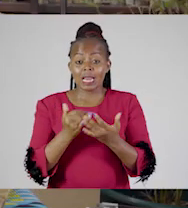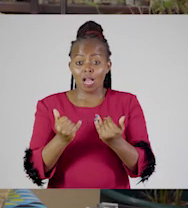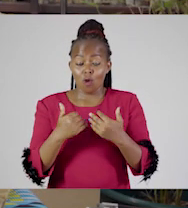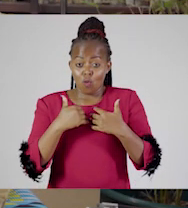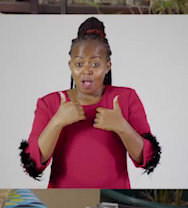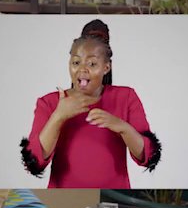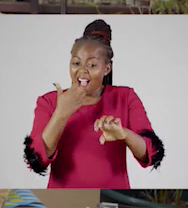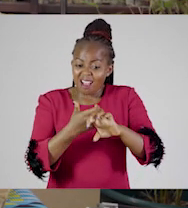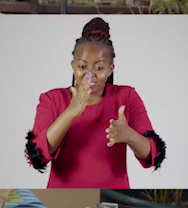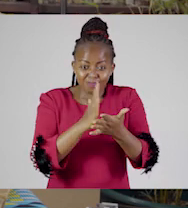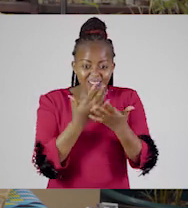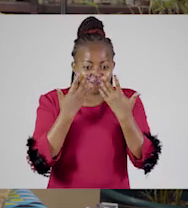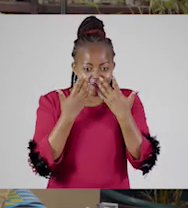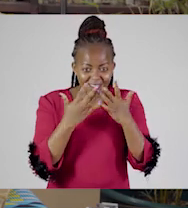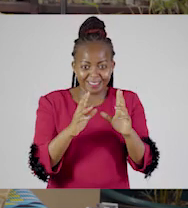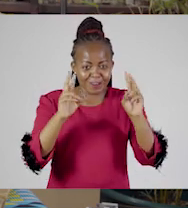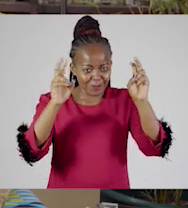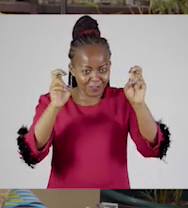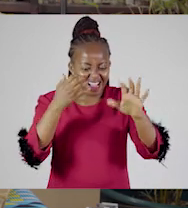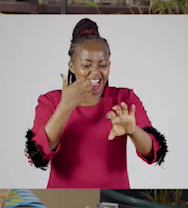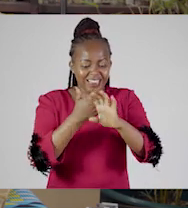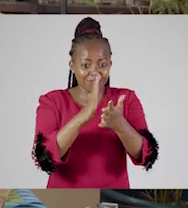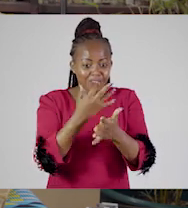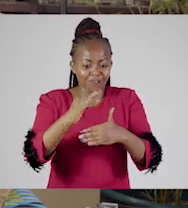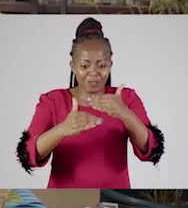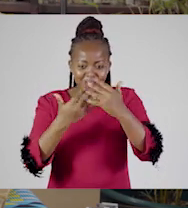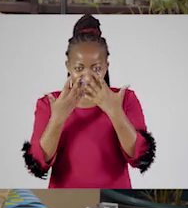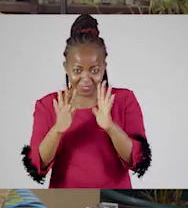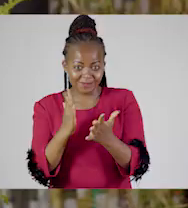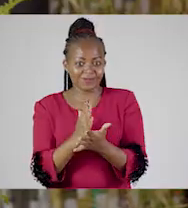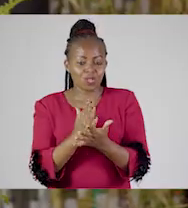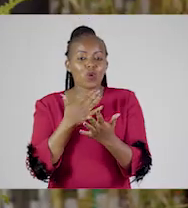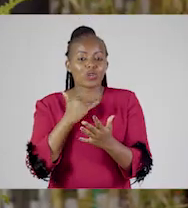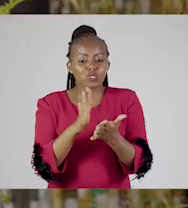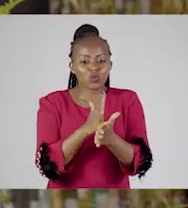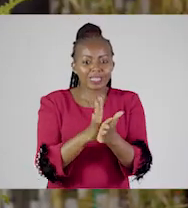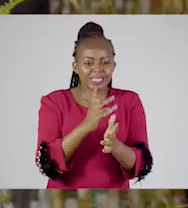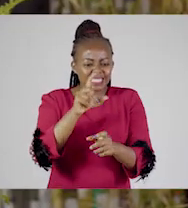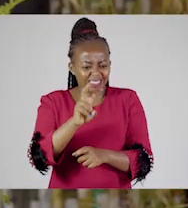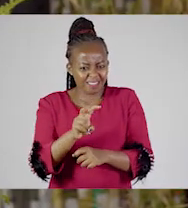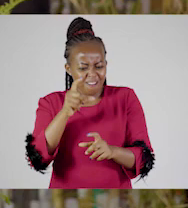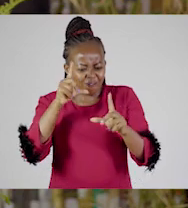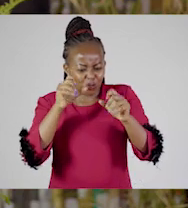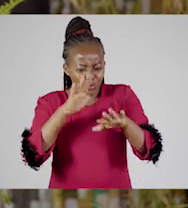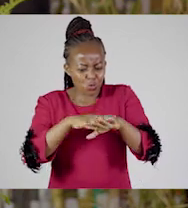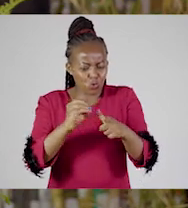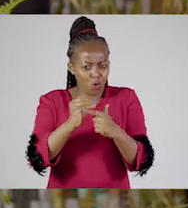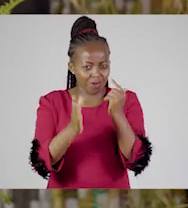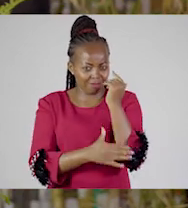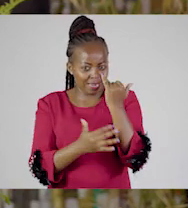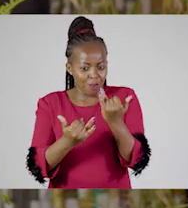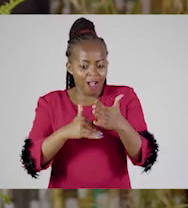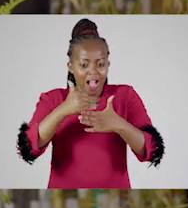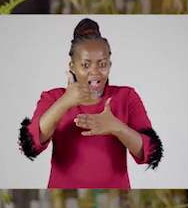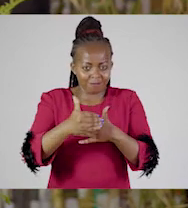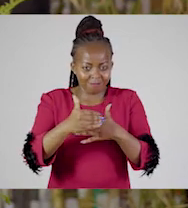So now that the hardest part, quote unquote, hardest part of the process is over, we'll do a quick quality check of the photos we've just taken. So